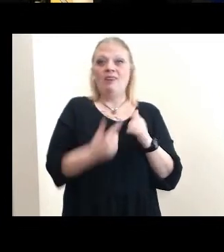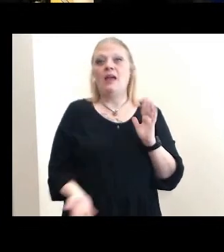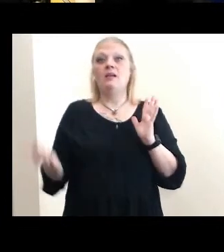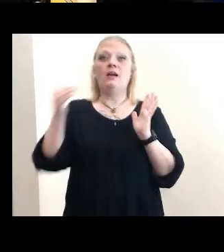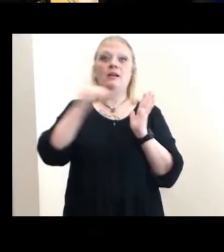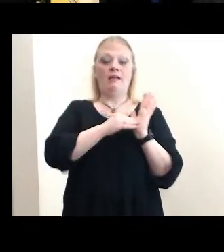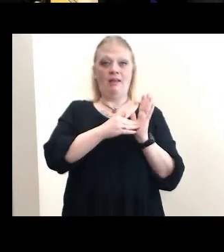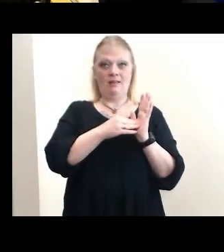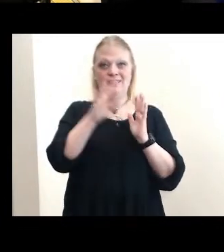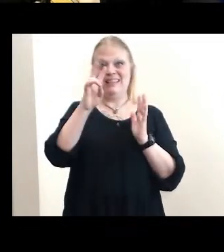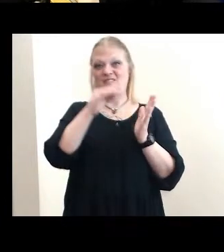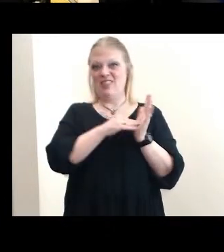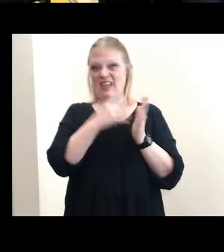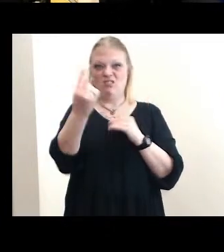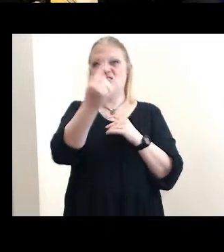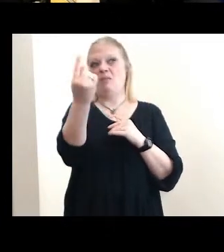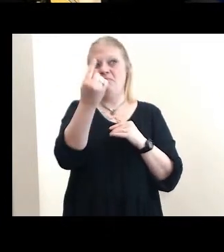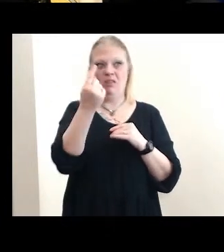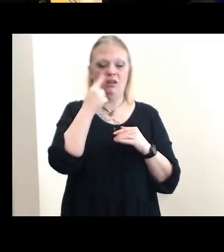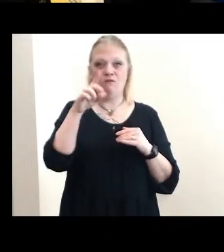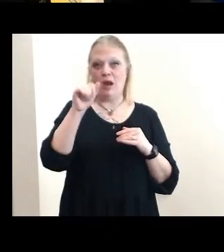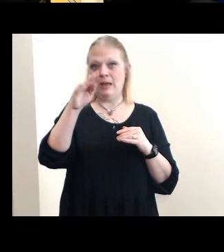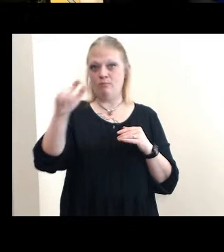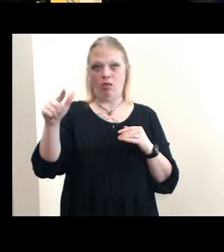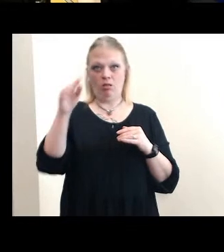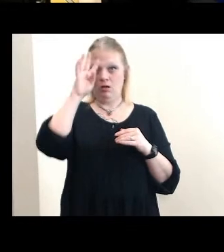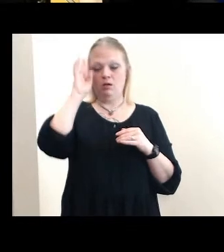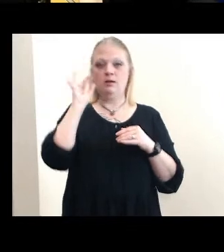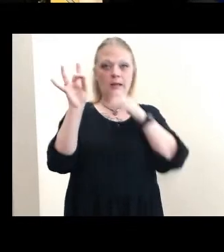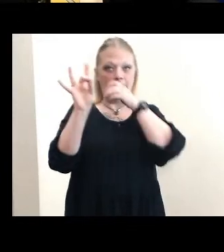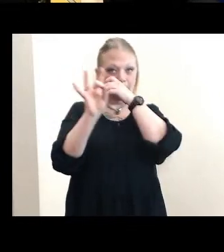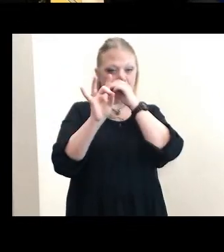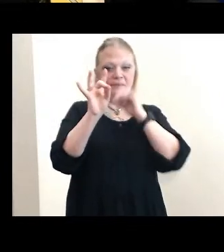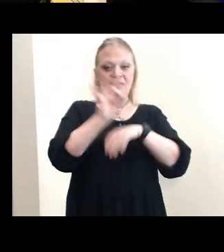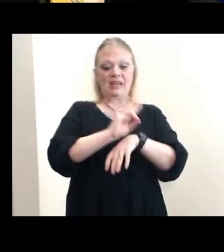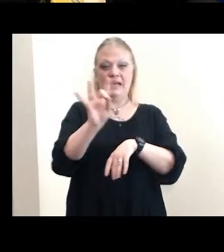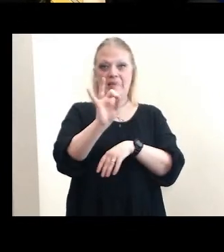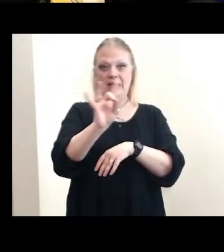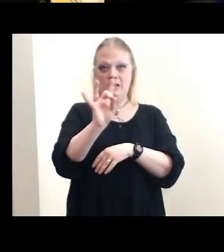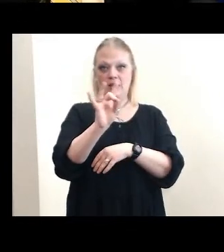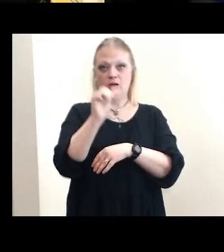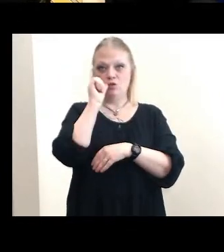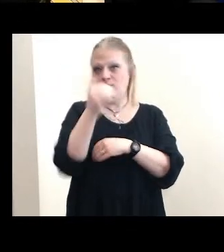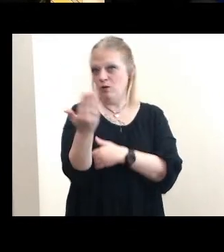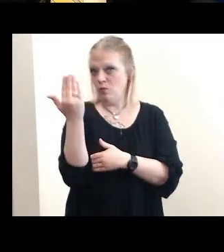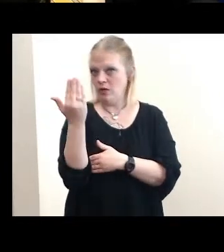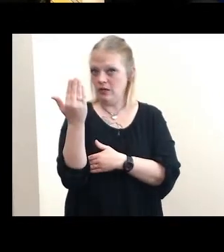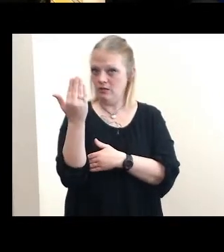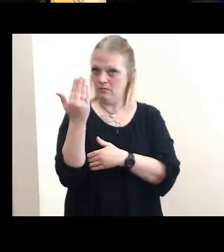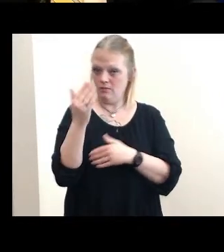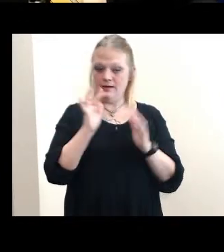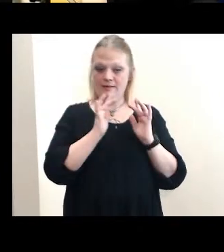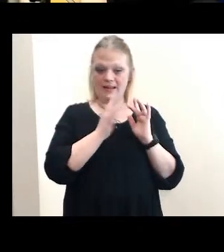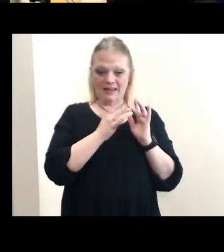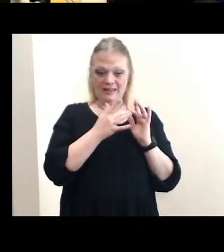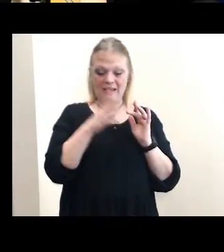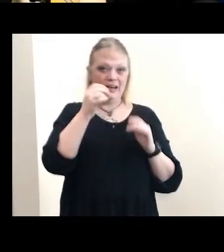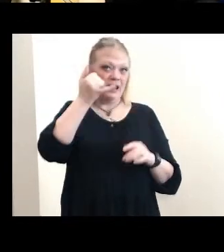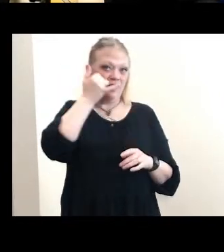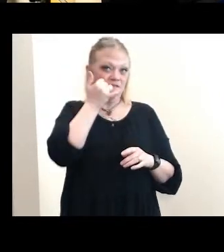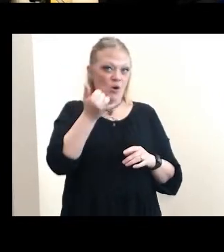for April. At 8 o'clock in the morning tomorrow, The site online and the